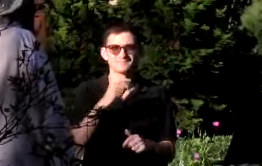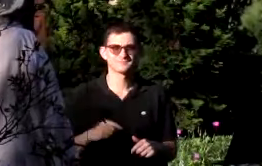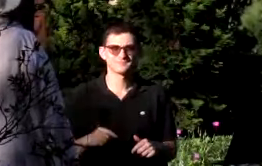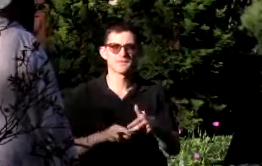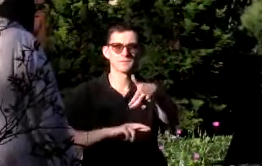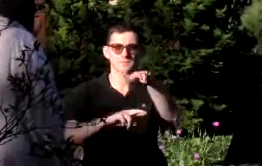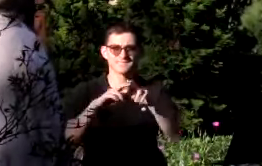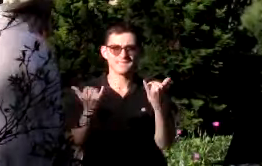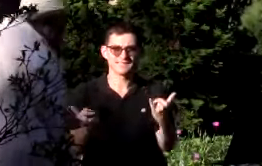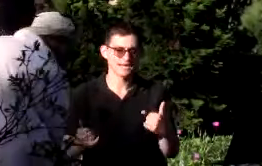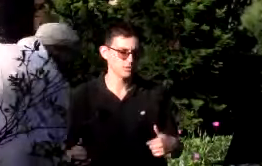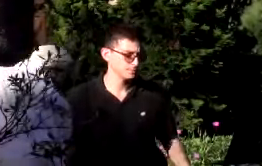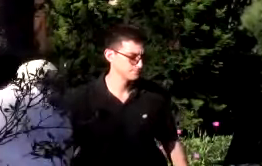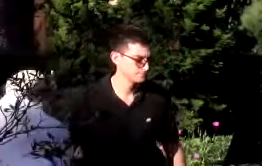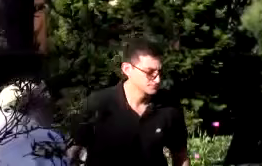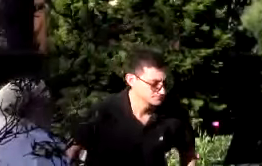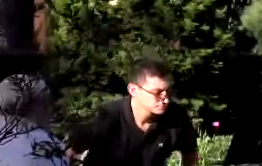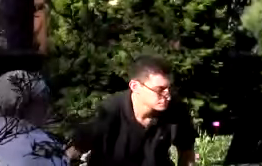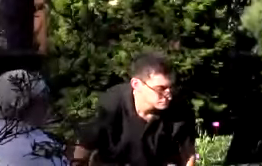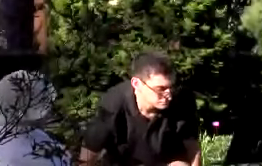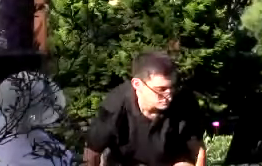Please be seated.